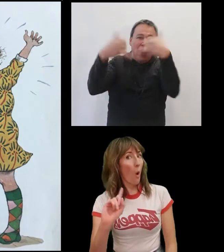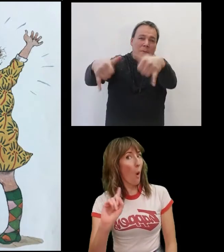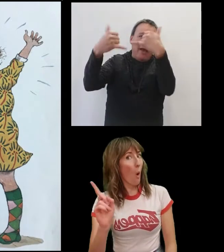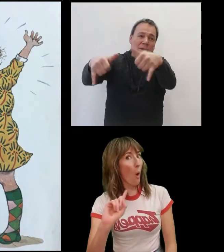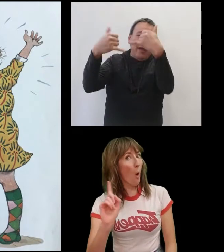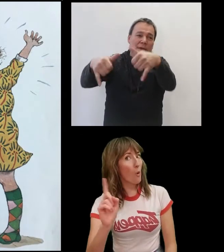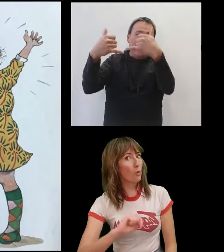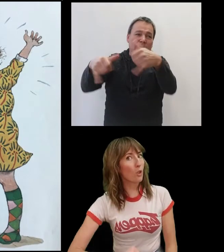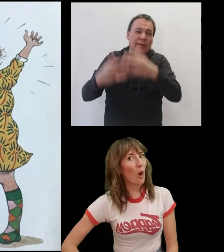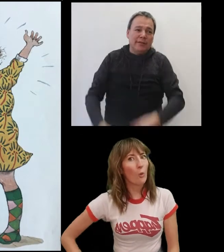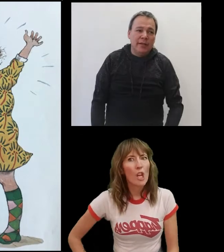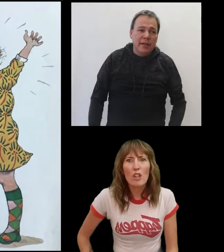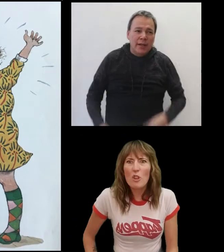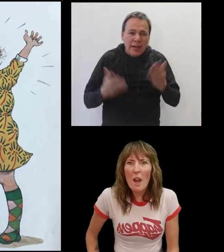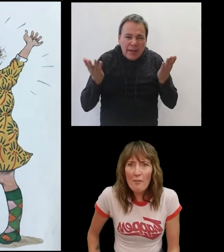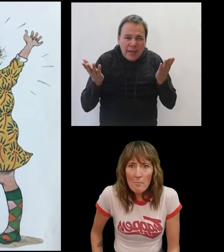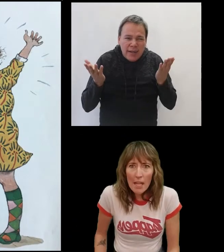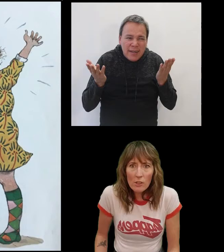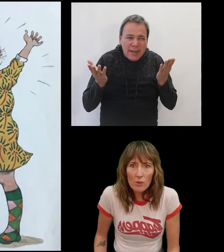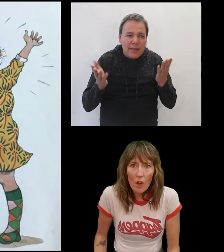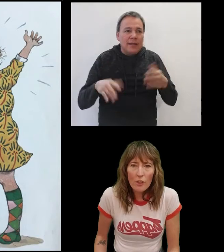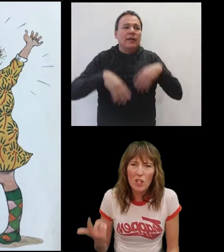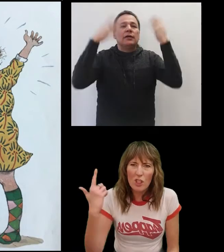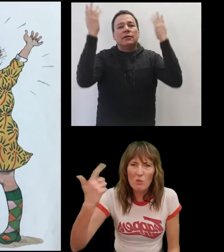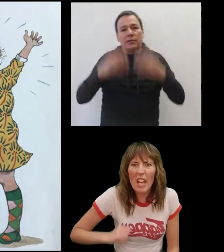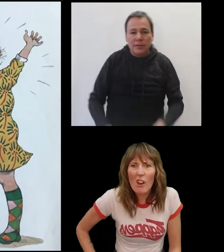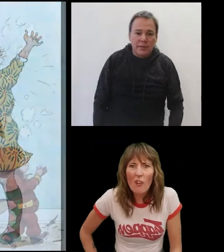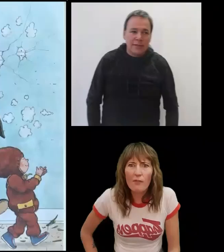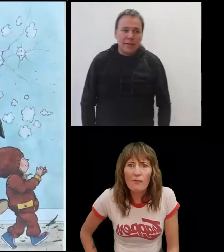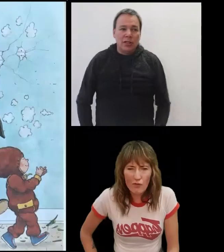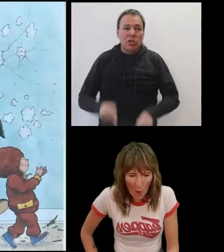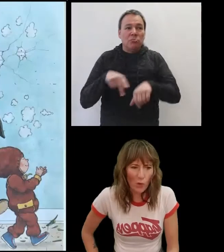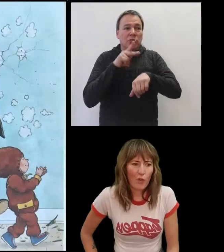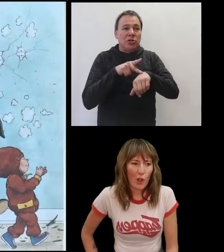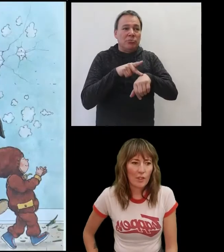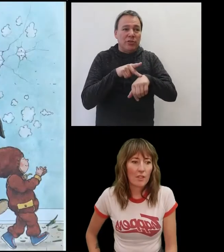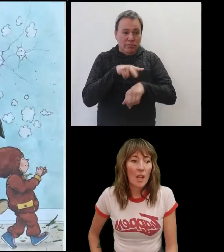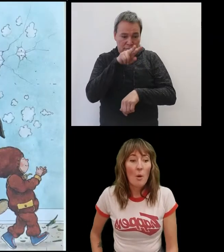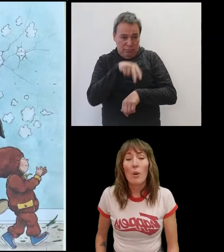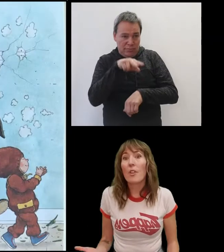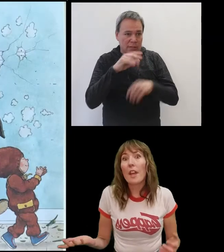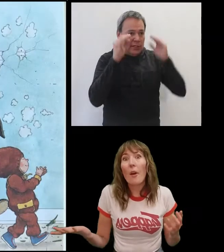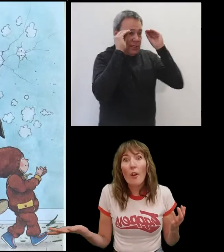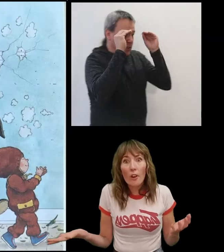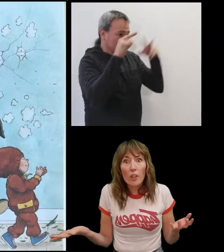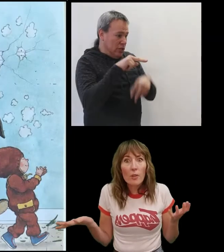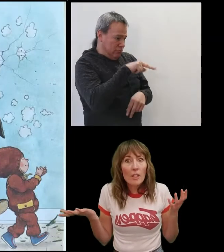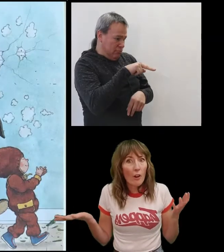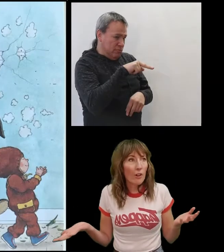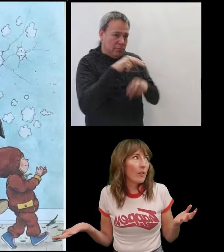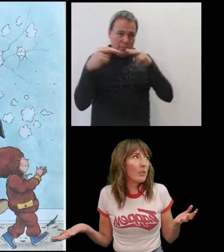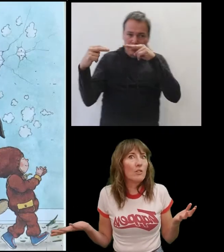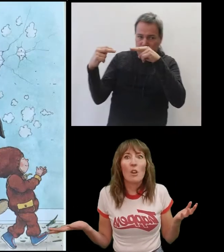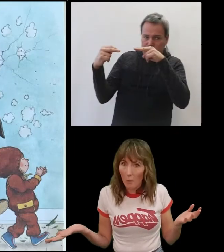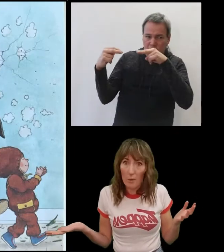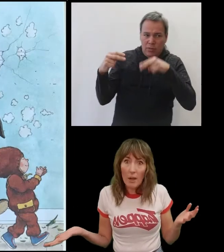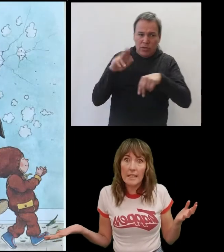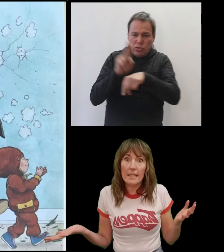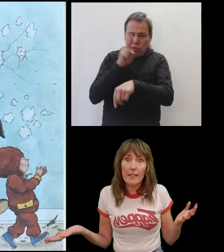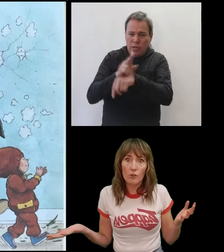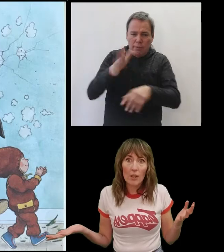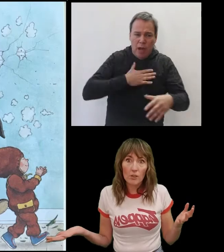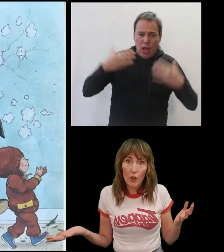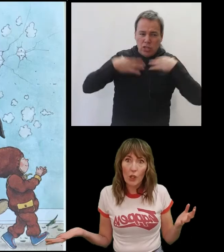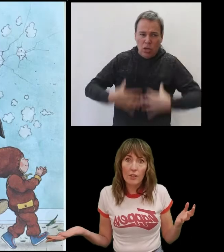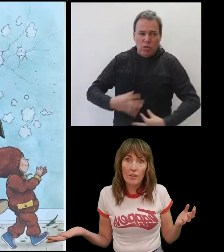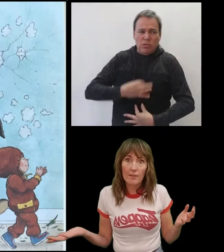said, "Oh no, you have my clothes on. You take off those first." Well, they argued and argued, and no one wanted